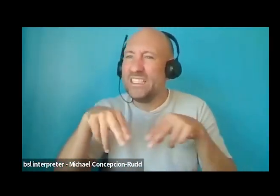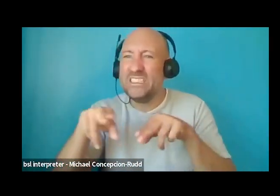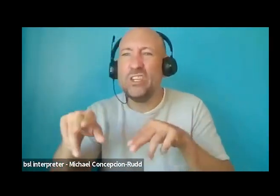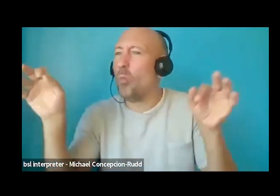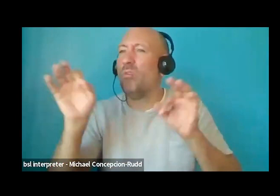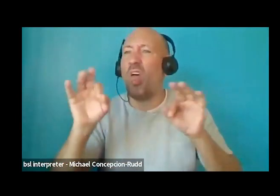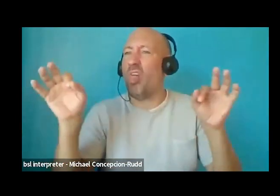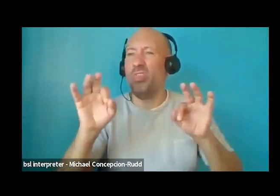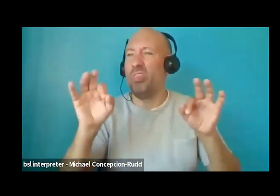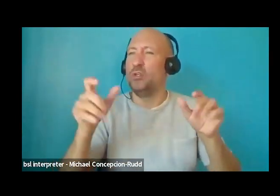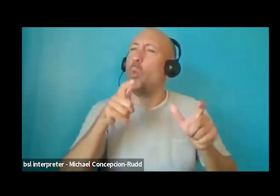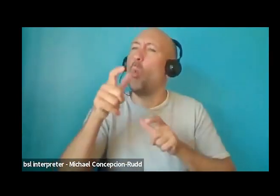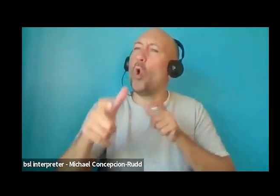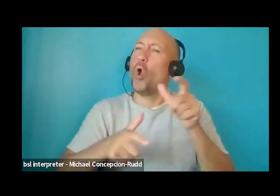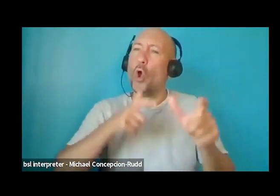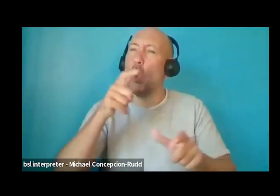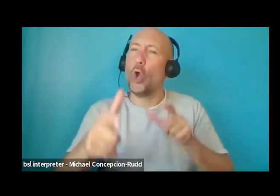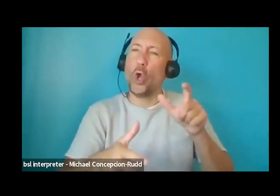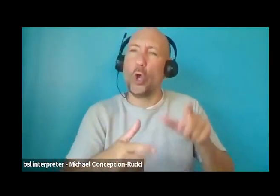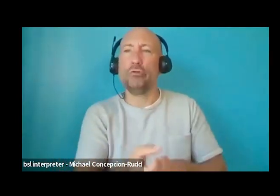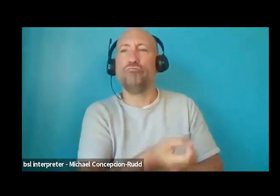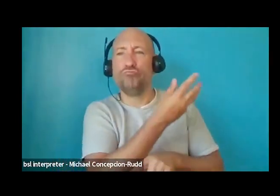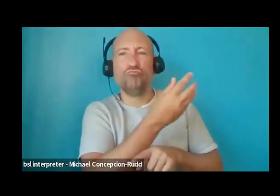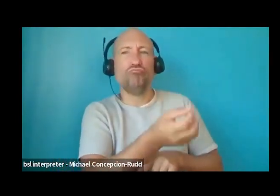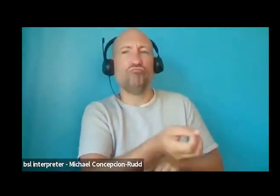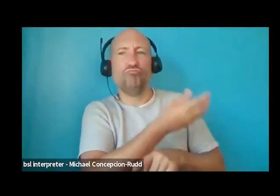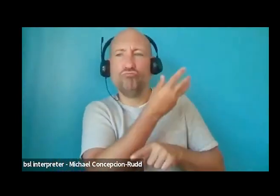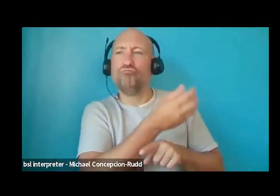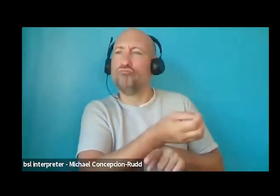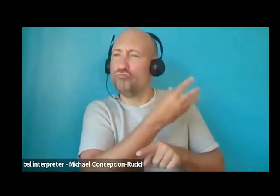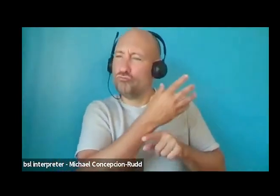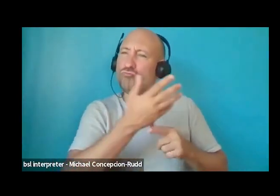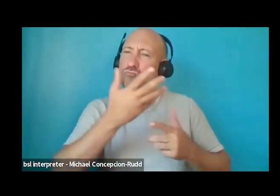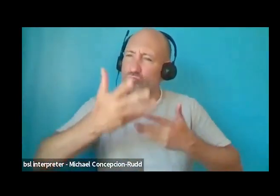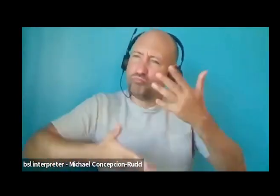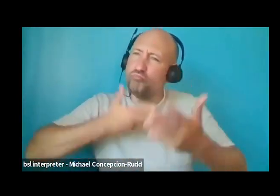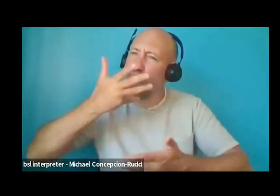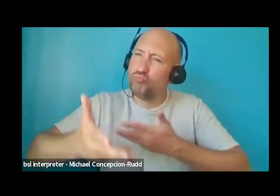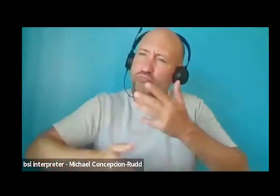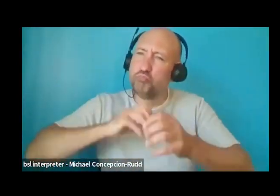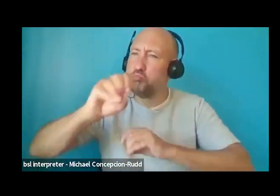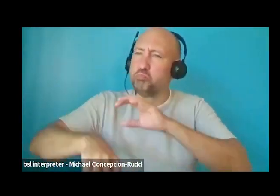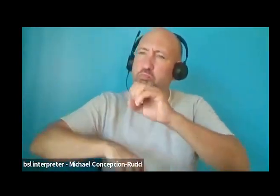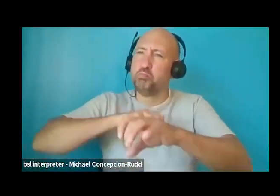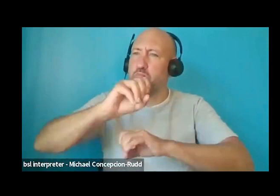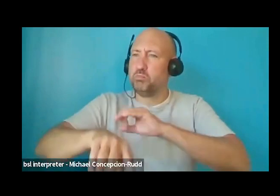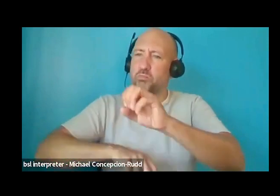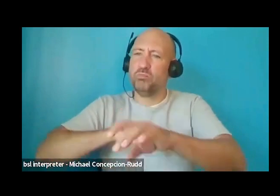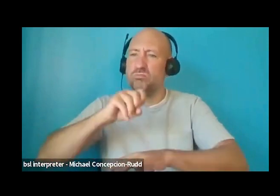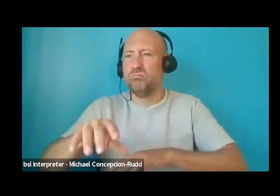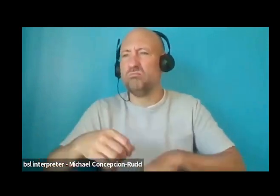will be reading everything that appears on the slide as well. My